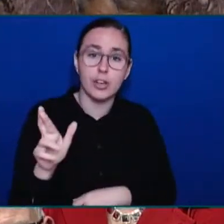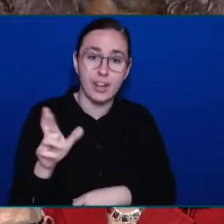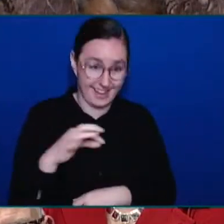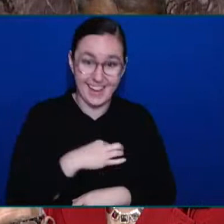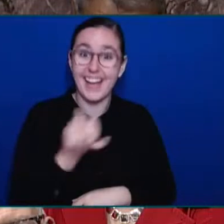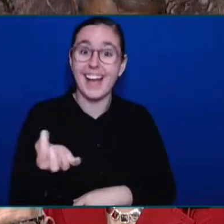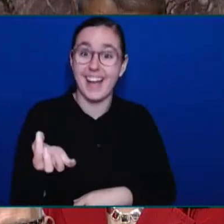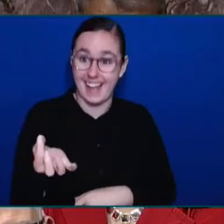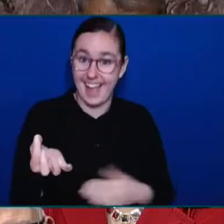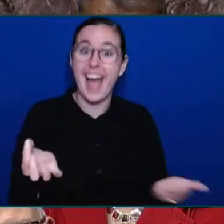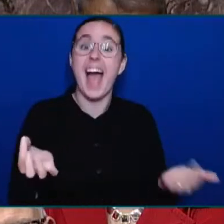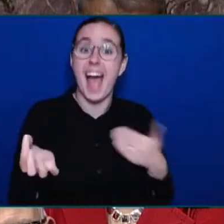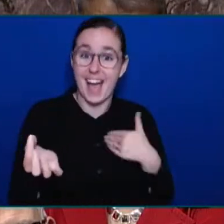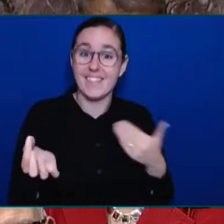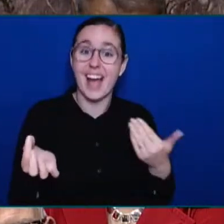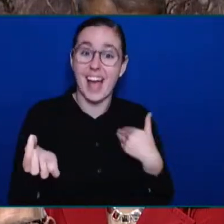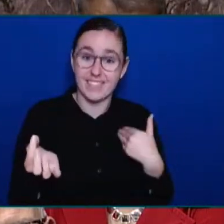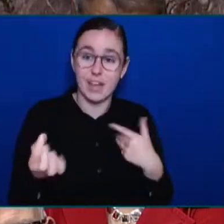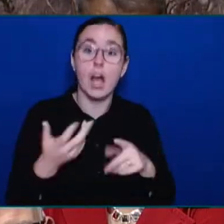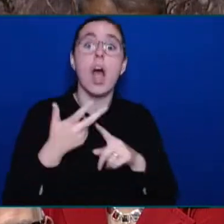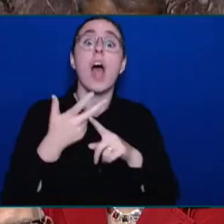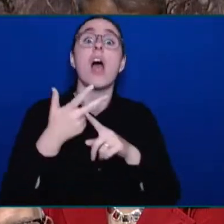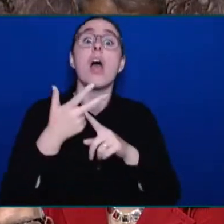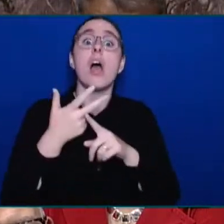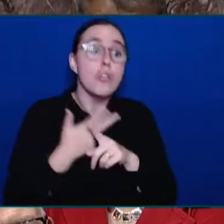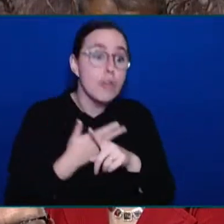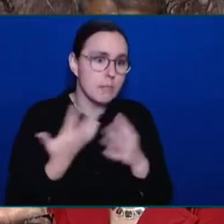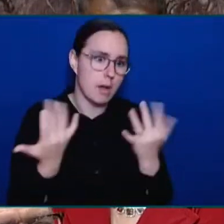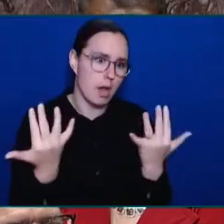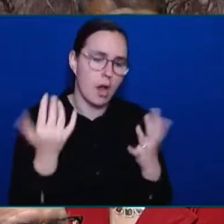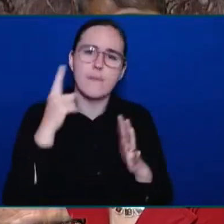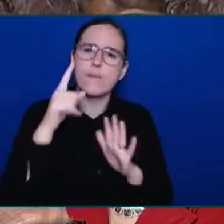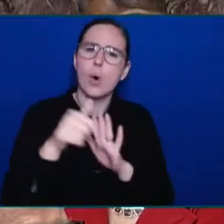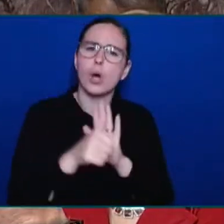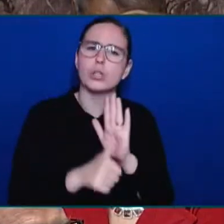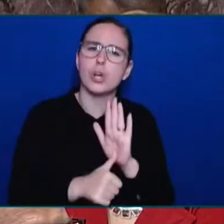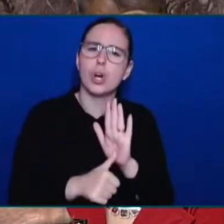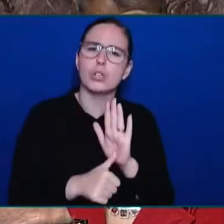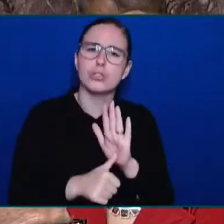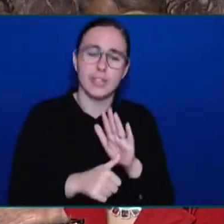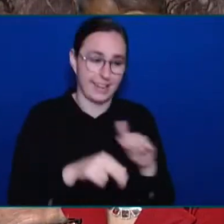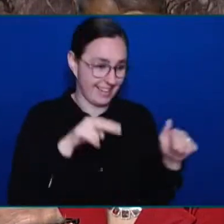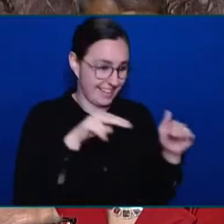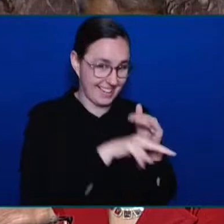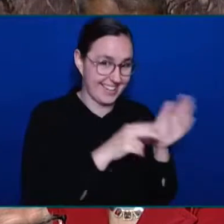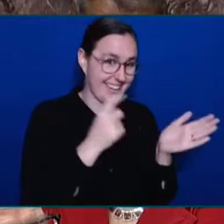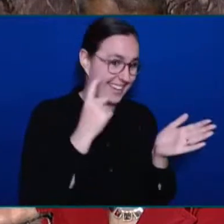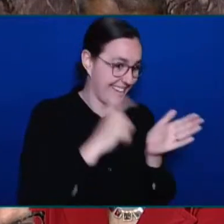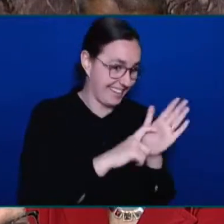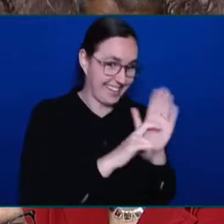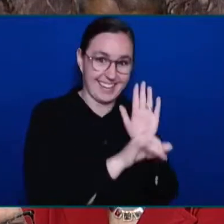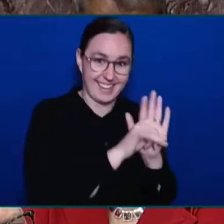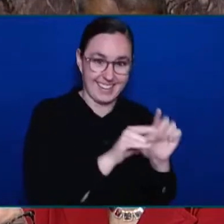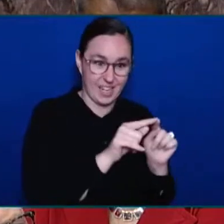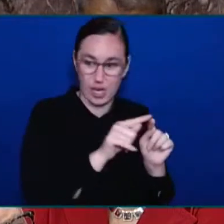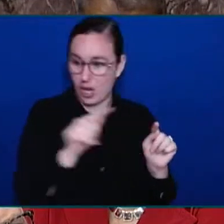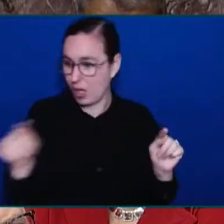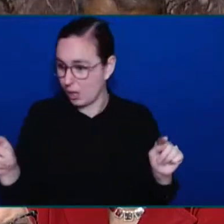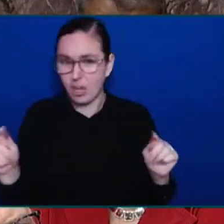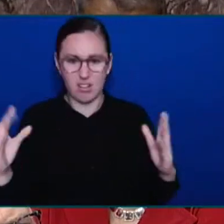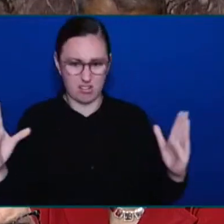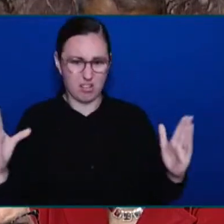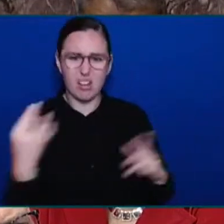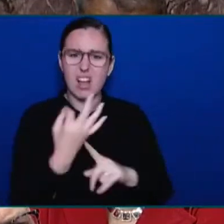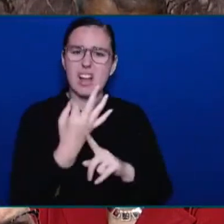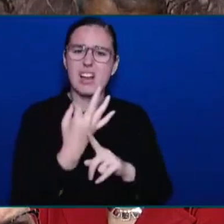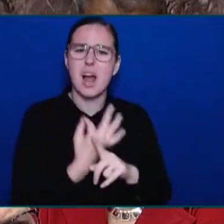9 months from the abnormal imaging. Now the breast cancer is almost 6 centimeters in size, and